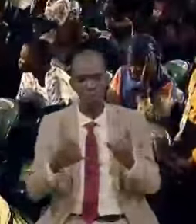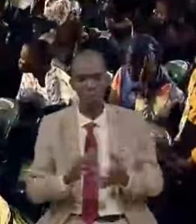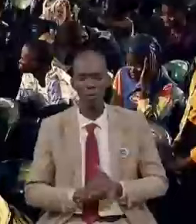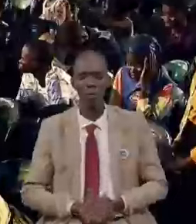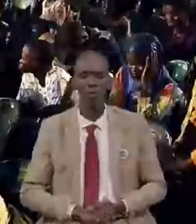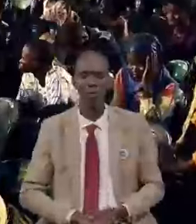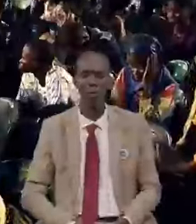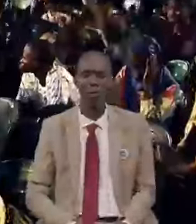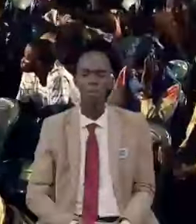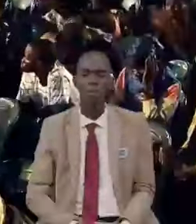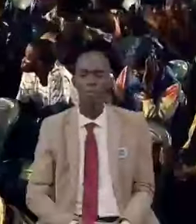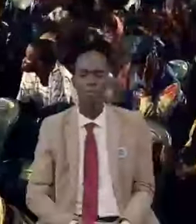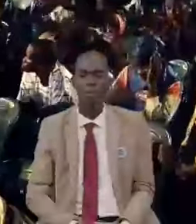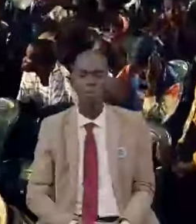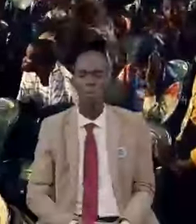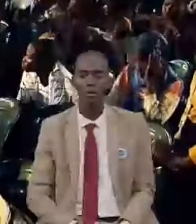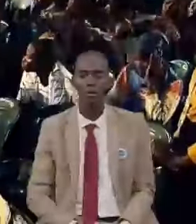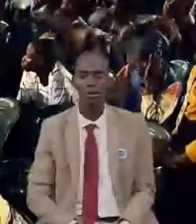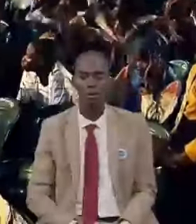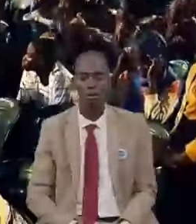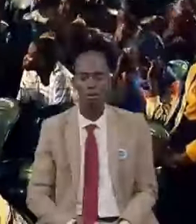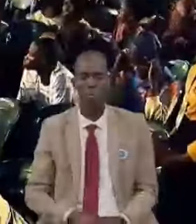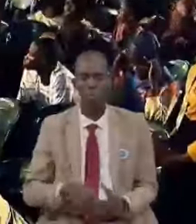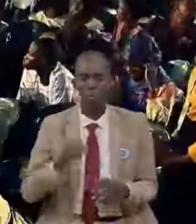In Jesus' name we pray.